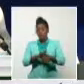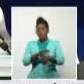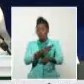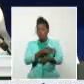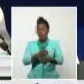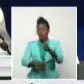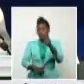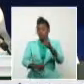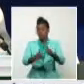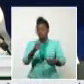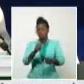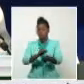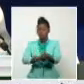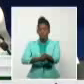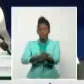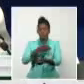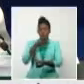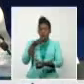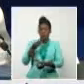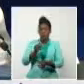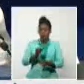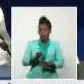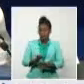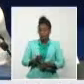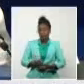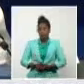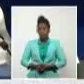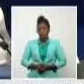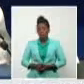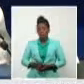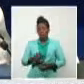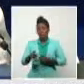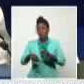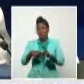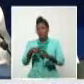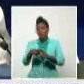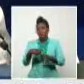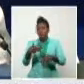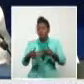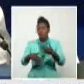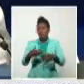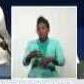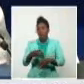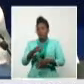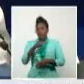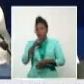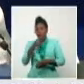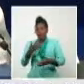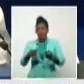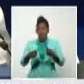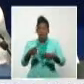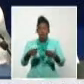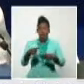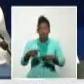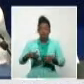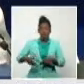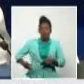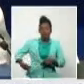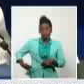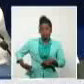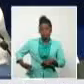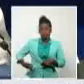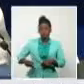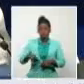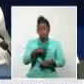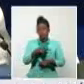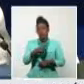of one patient. We're talking about a 77-year-old female Cuban patient